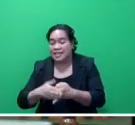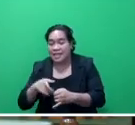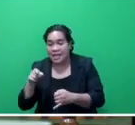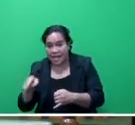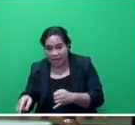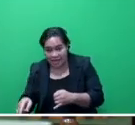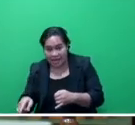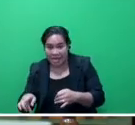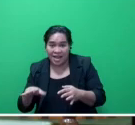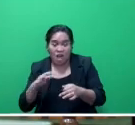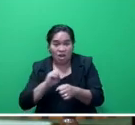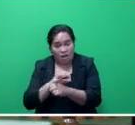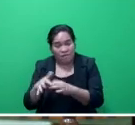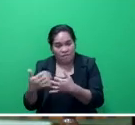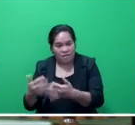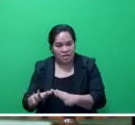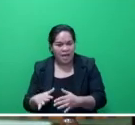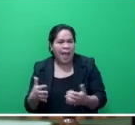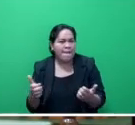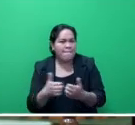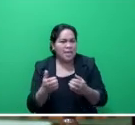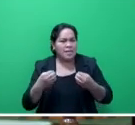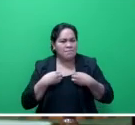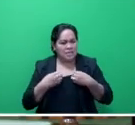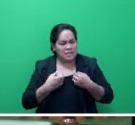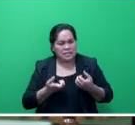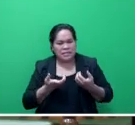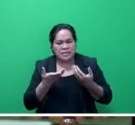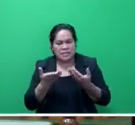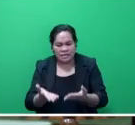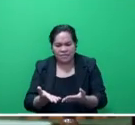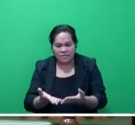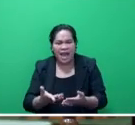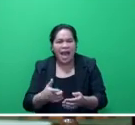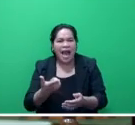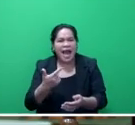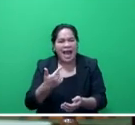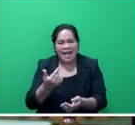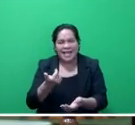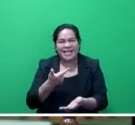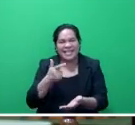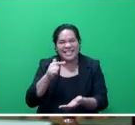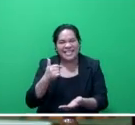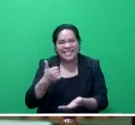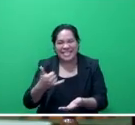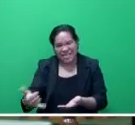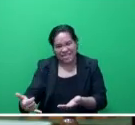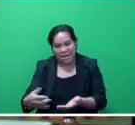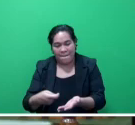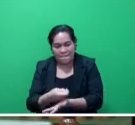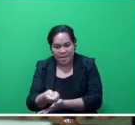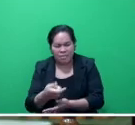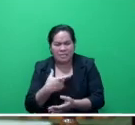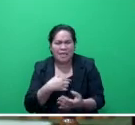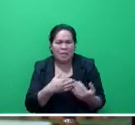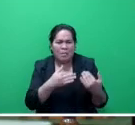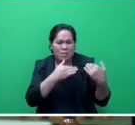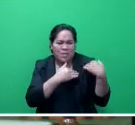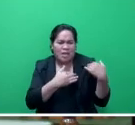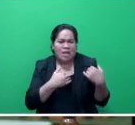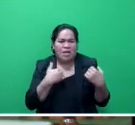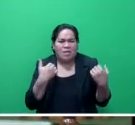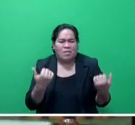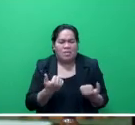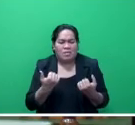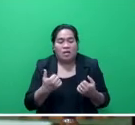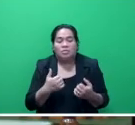many businesses have provided employees leave with pay through the past several months, and the burden of family care and paternity leave benefits is